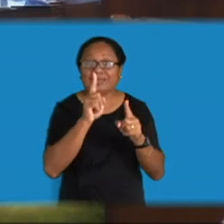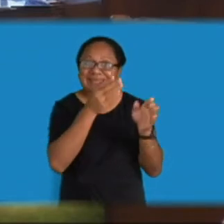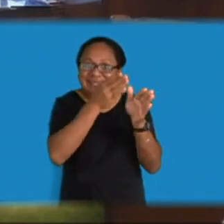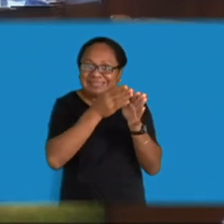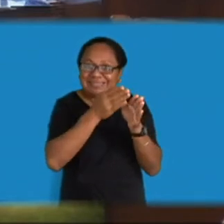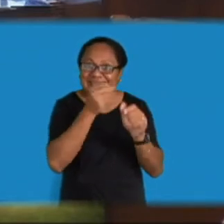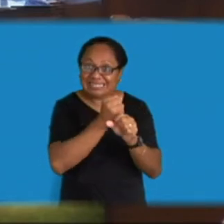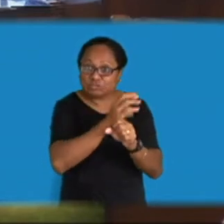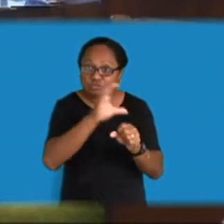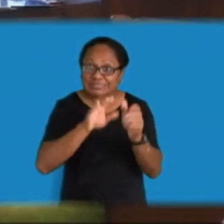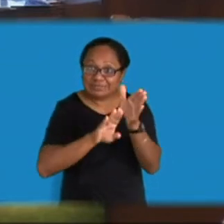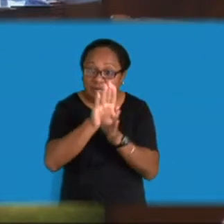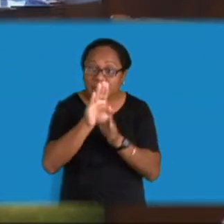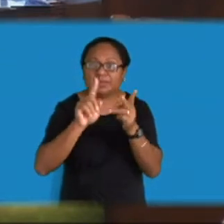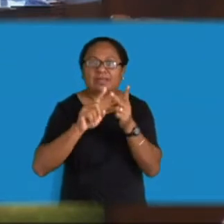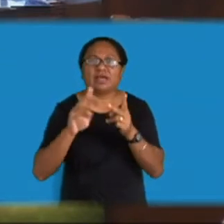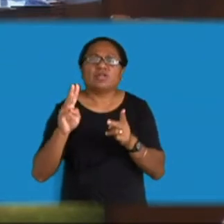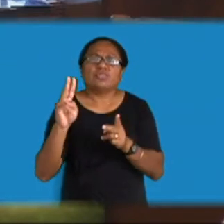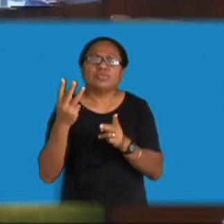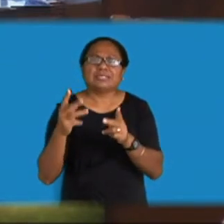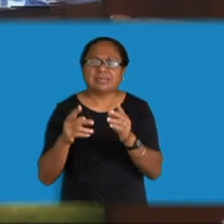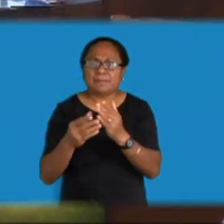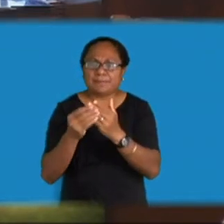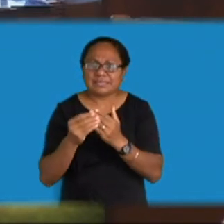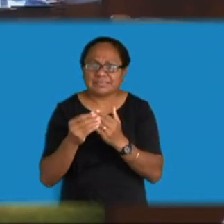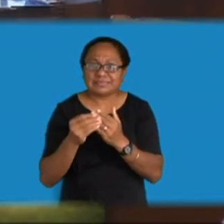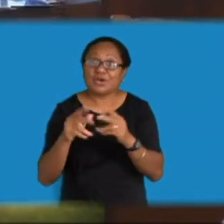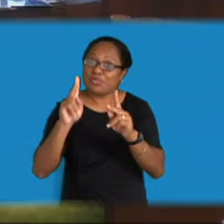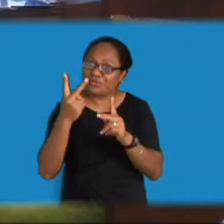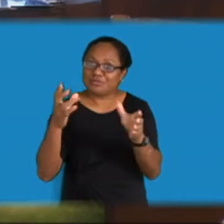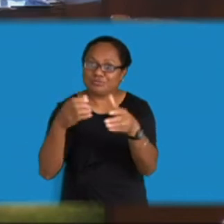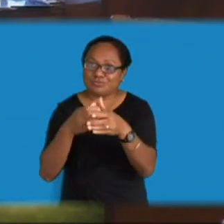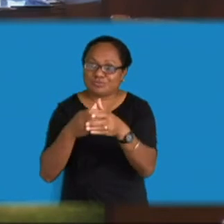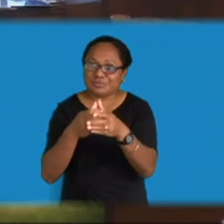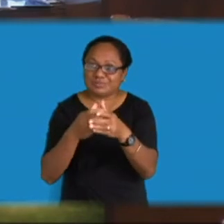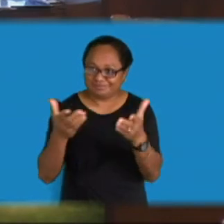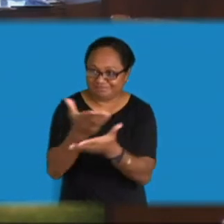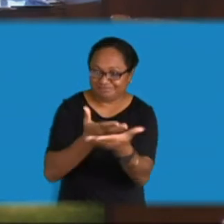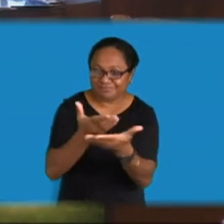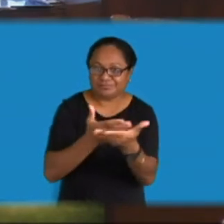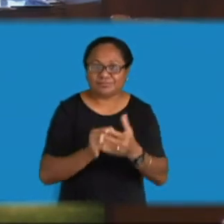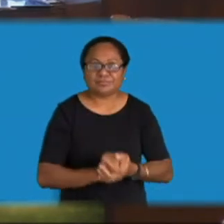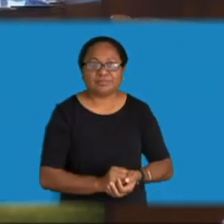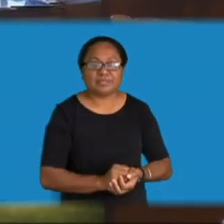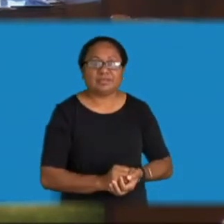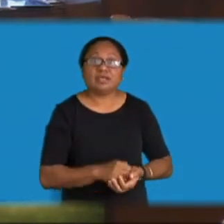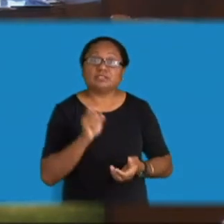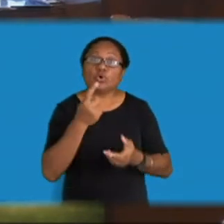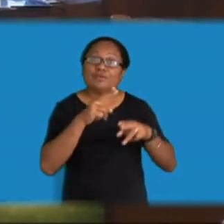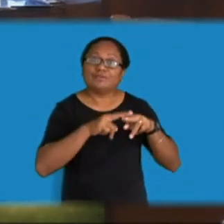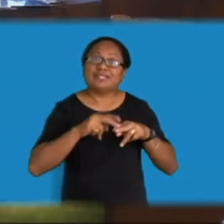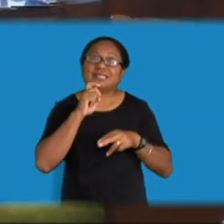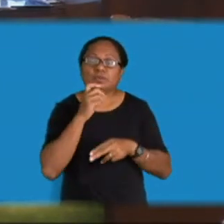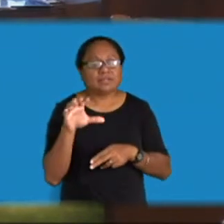provisions and to the third-party most favoured nation provisions. Madam Speaker, going forward, Fiji will take every